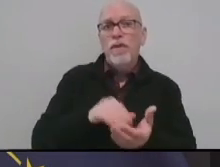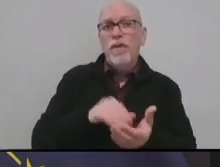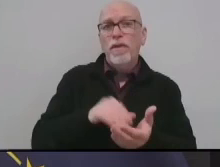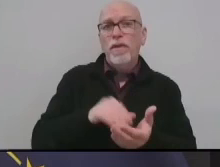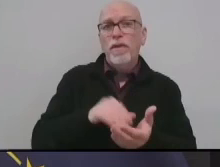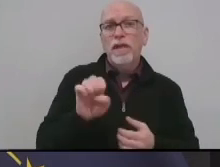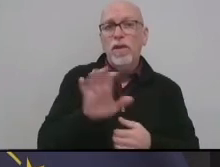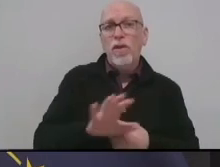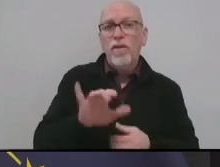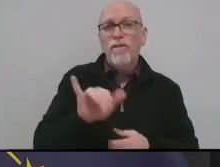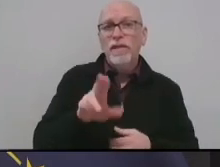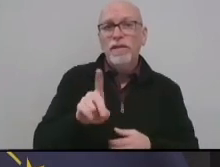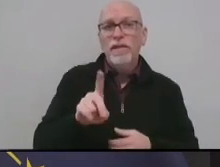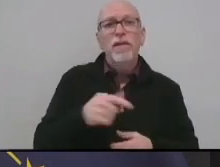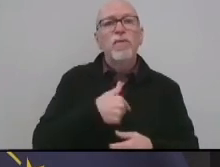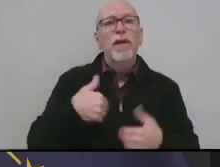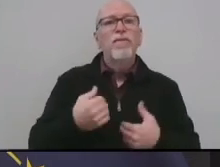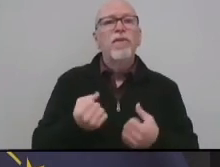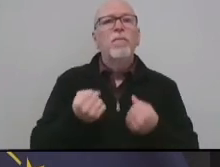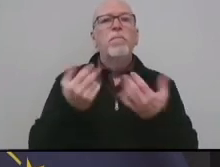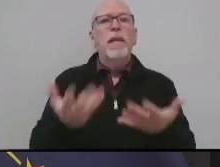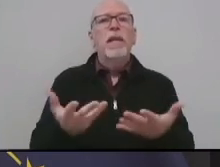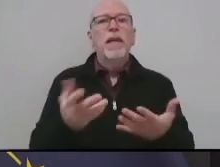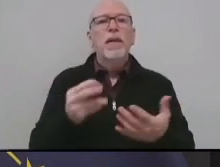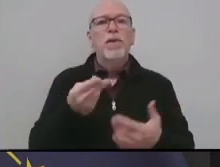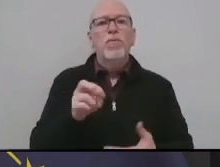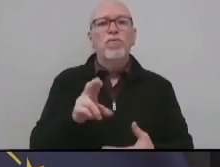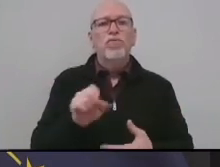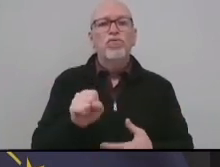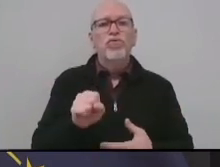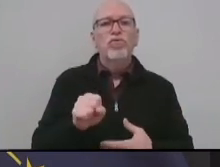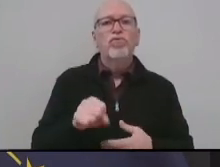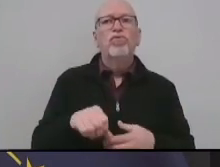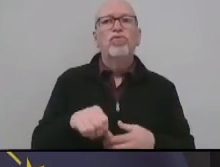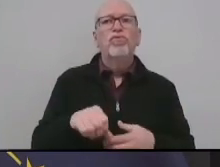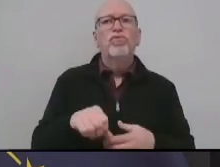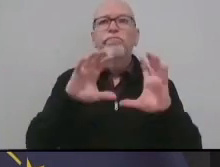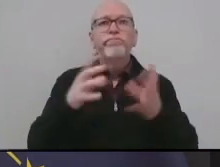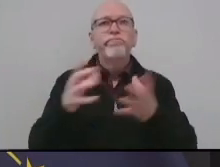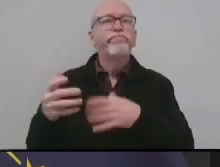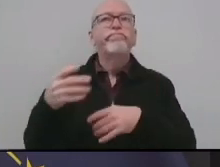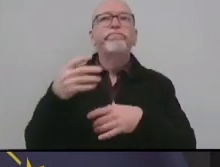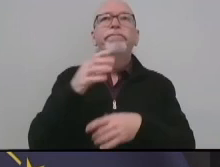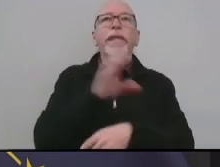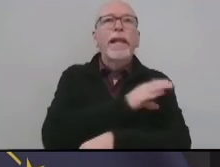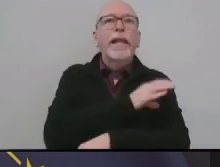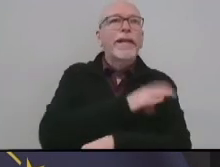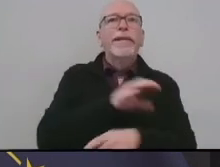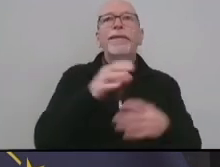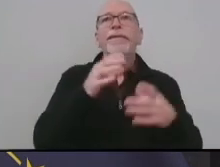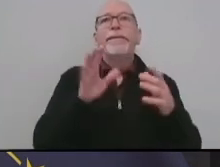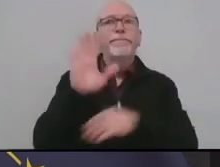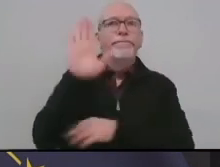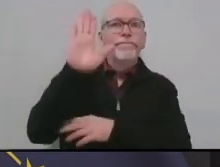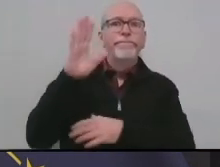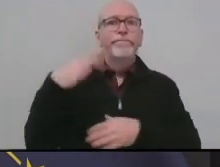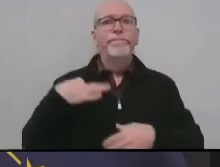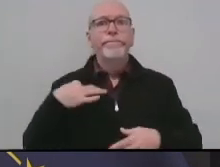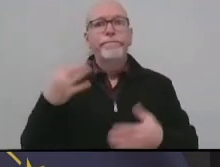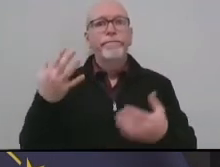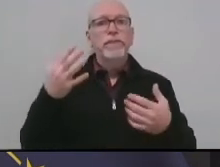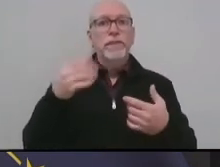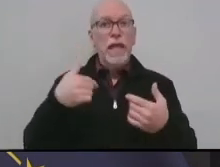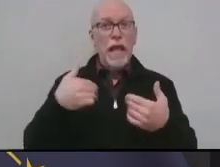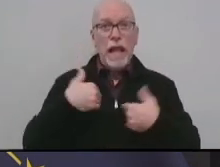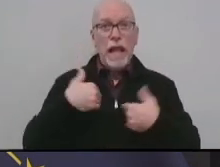many Hoosiers, entities, clinics, pharmacies raise their hand and say, when you have enough vaccine, we're ready for it.